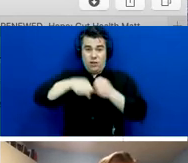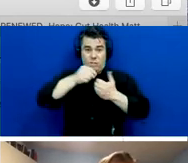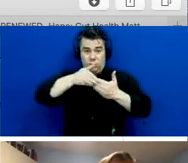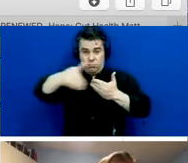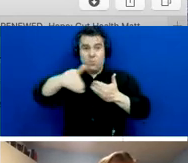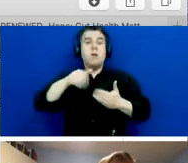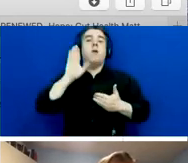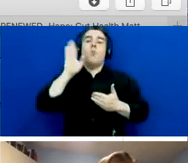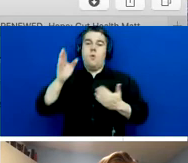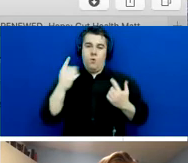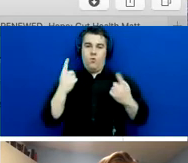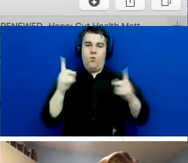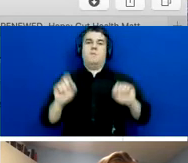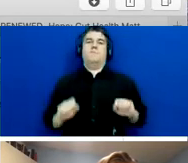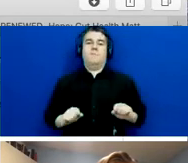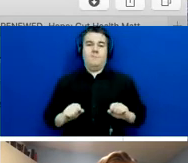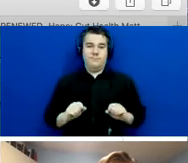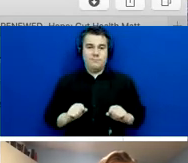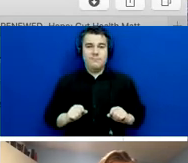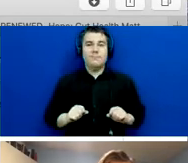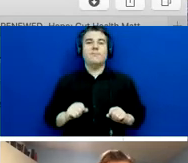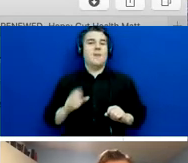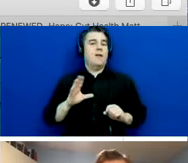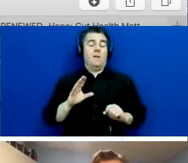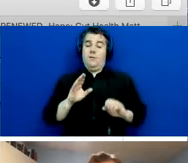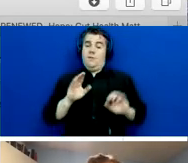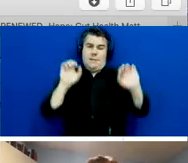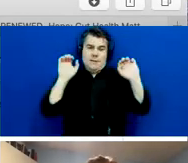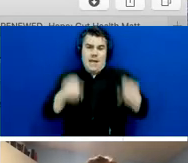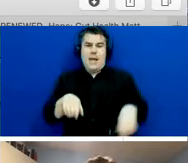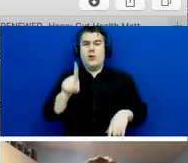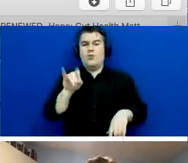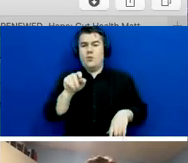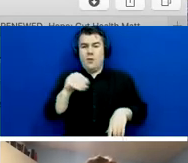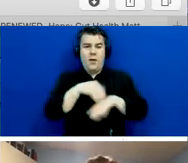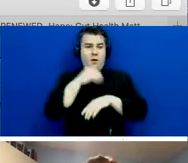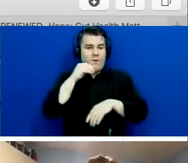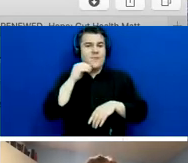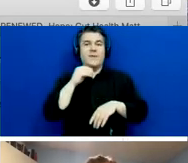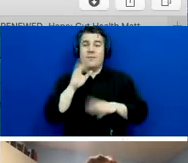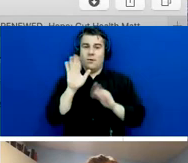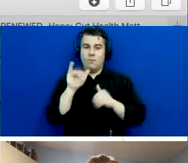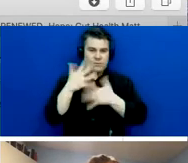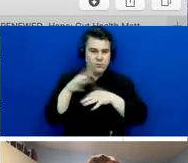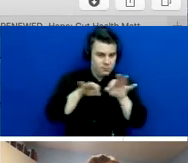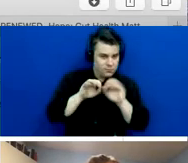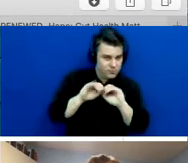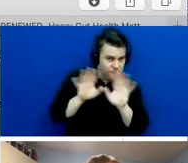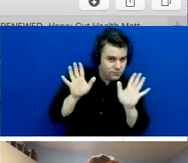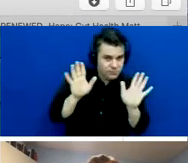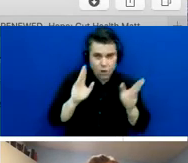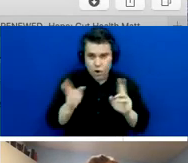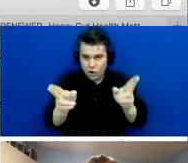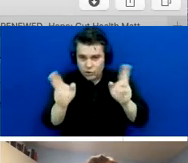going to work. And it's so doable for you at home. So I hope I've established this sense of